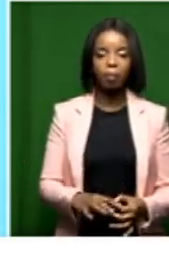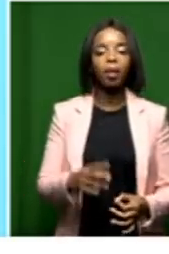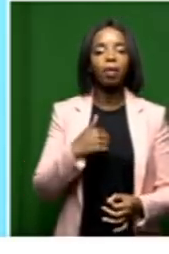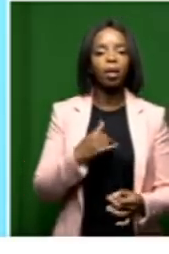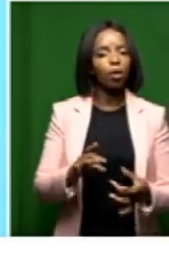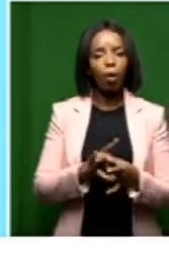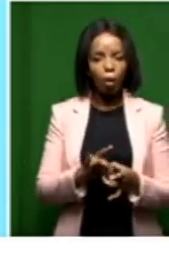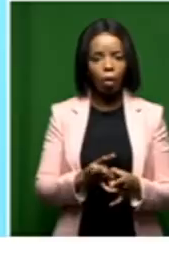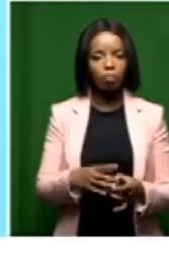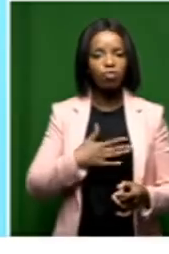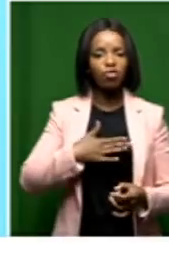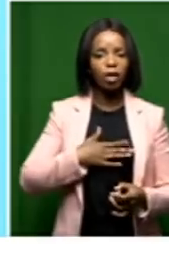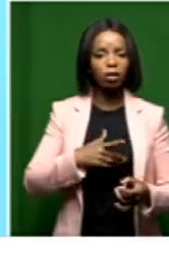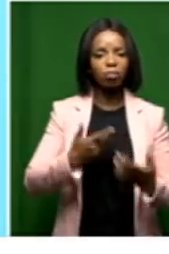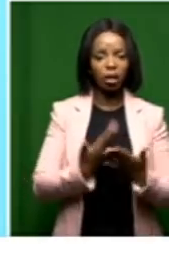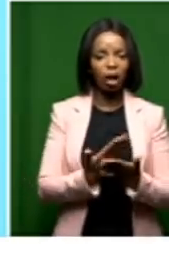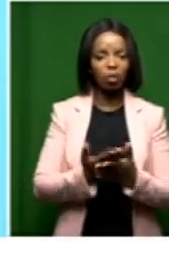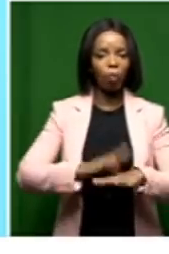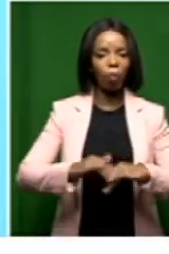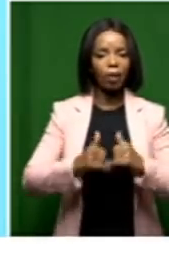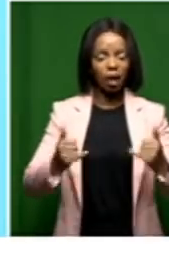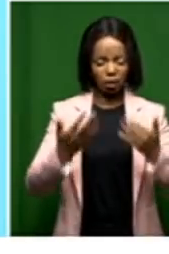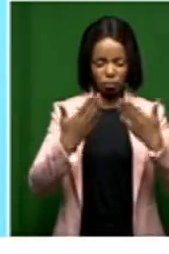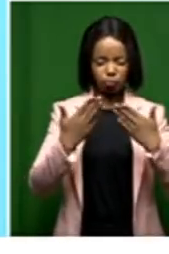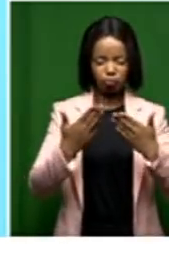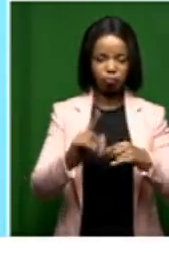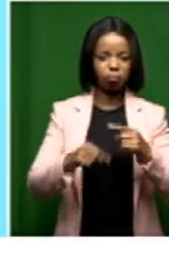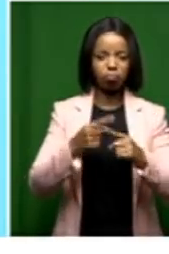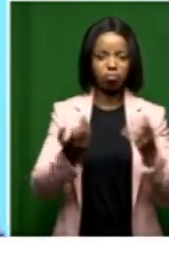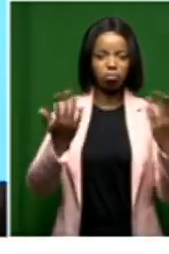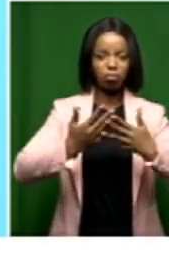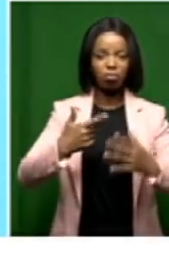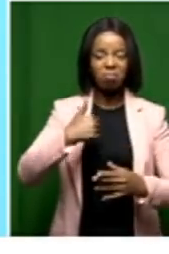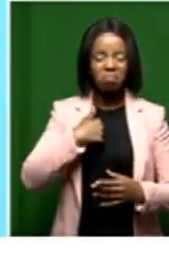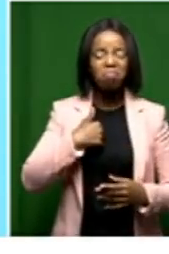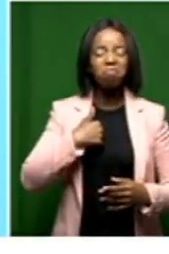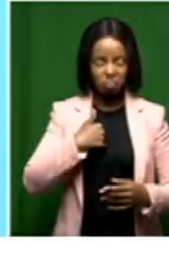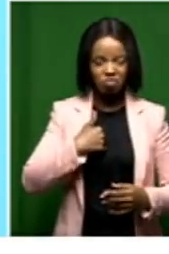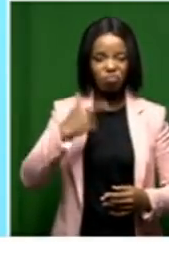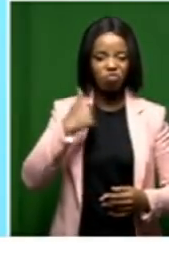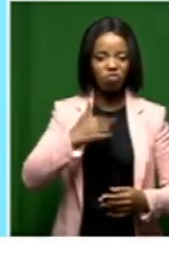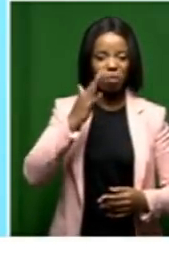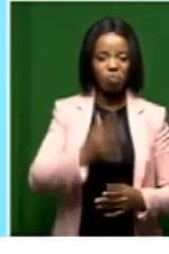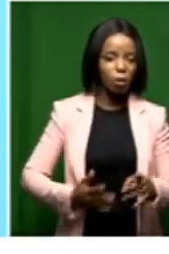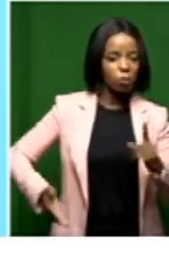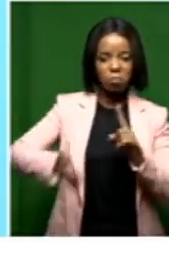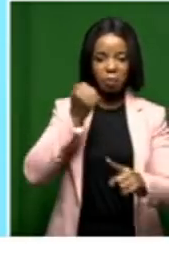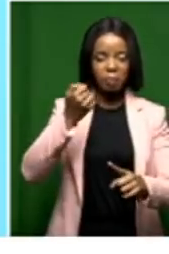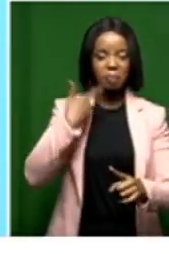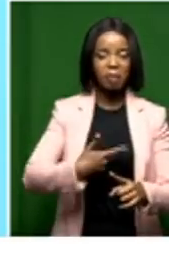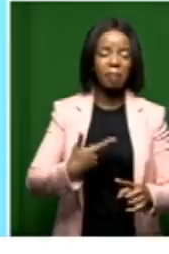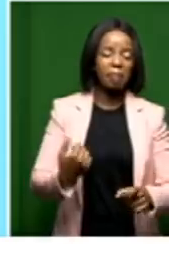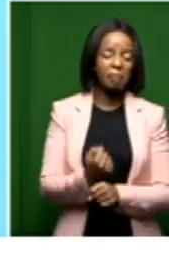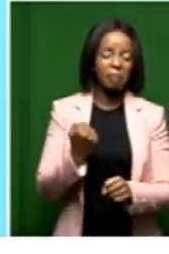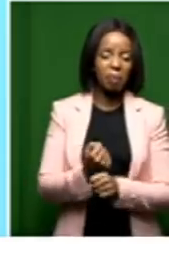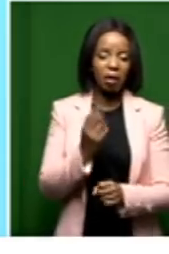like you can work a lot longer. So I kept my head down and I said, I'm going to achieve all of my goals. And I worked as hard as I could whilst also